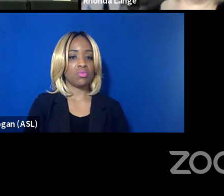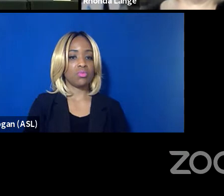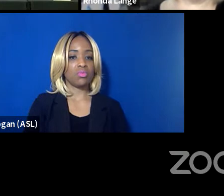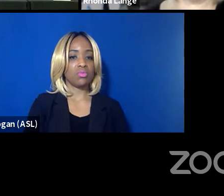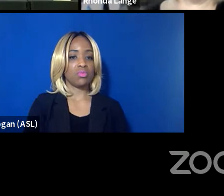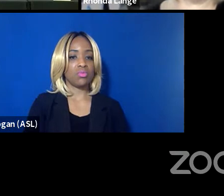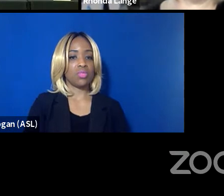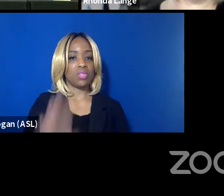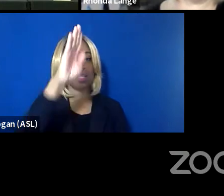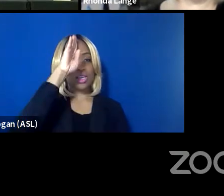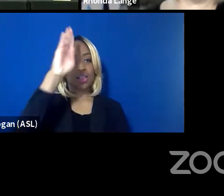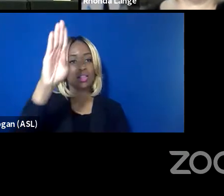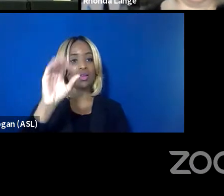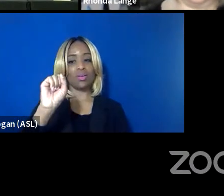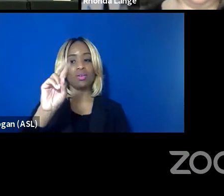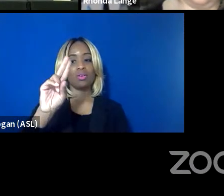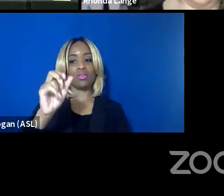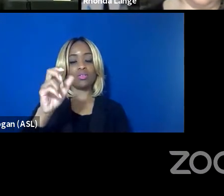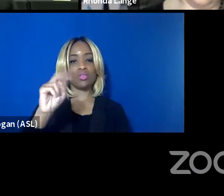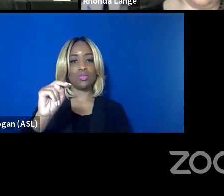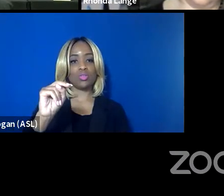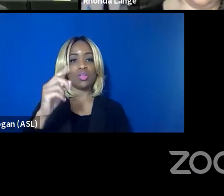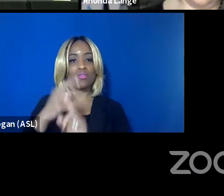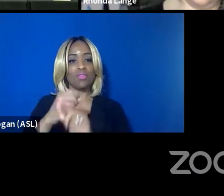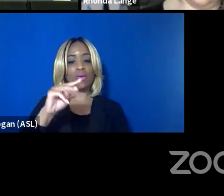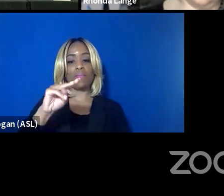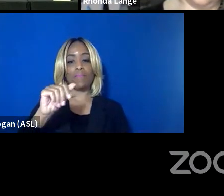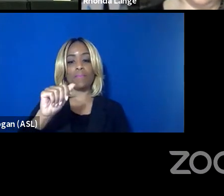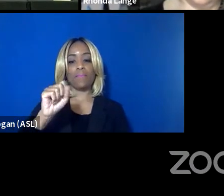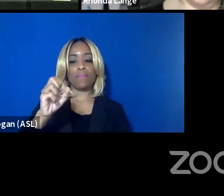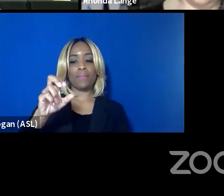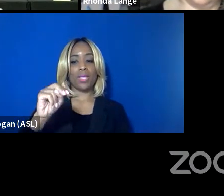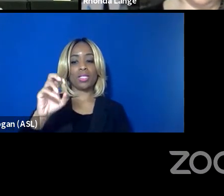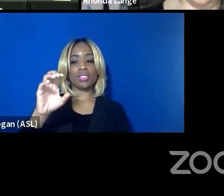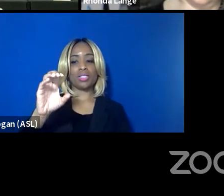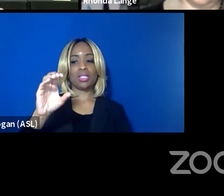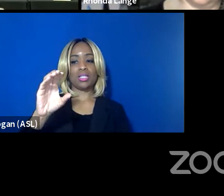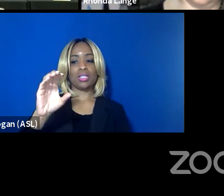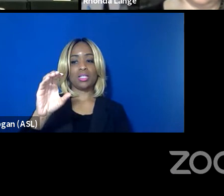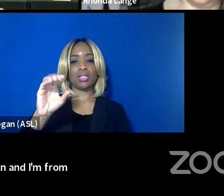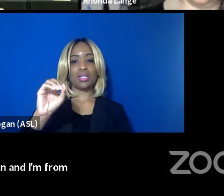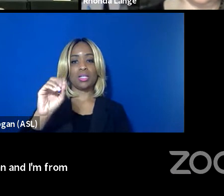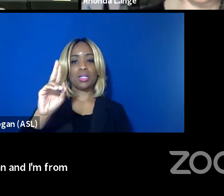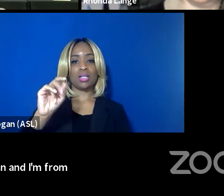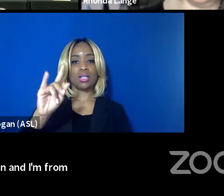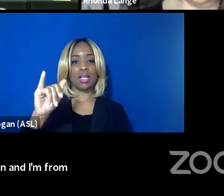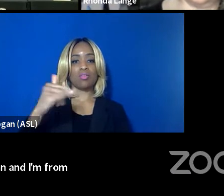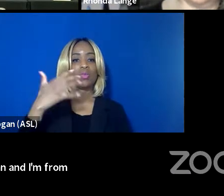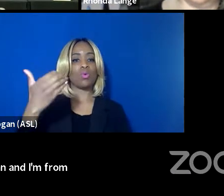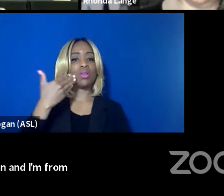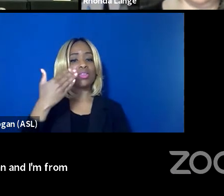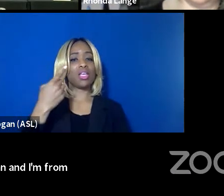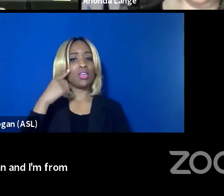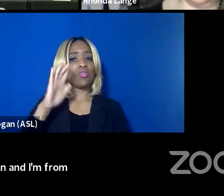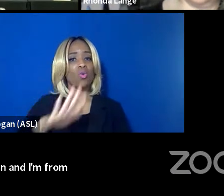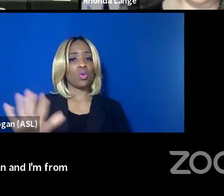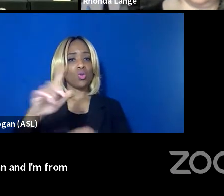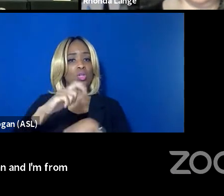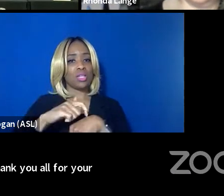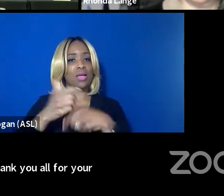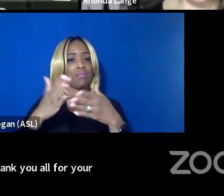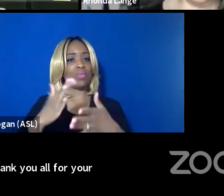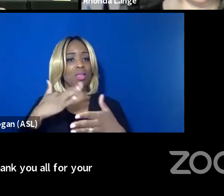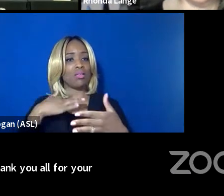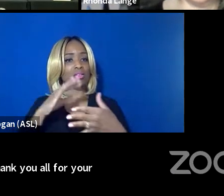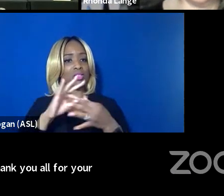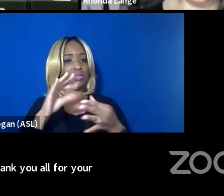Good evening. I am Susan Bose, and I am from Mason County. And I want to thank you all for your time and letting us speak. Thank